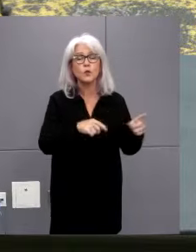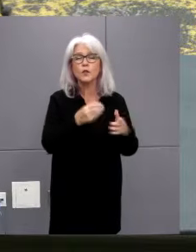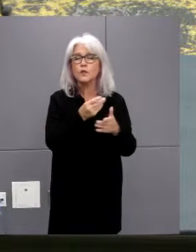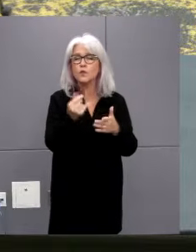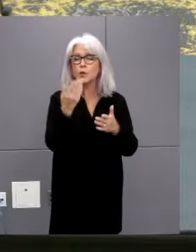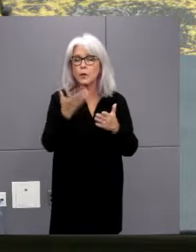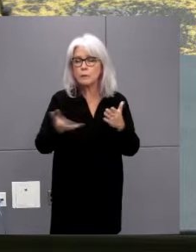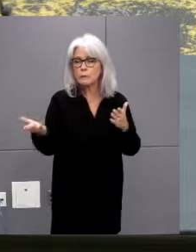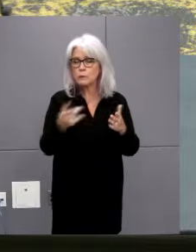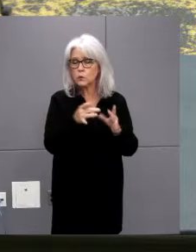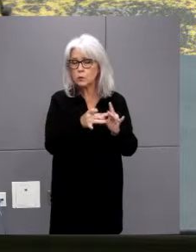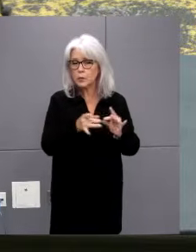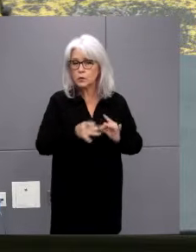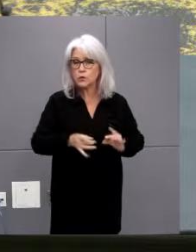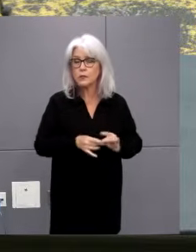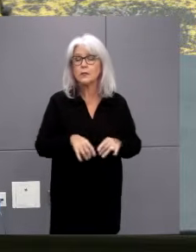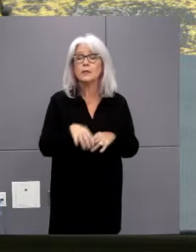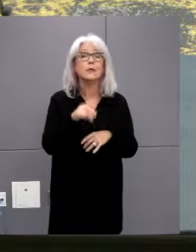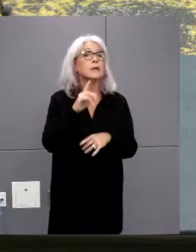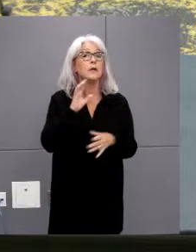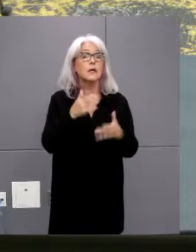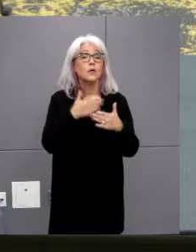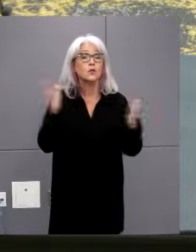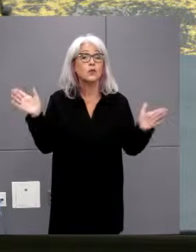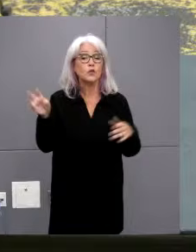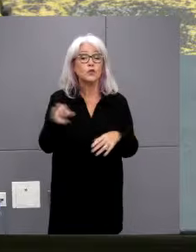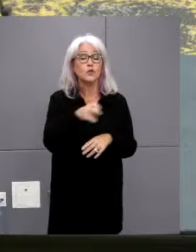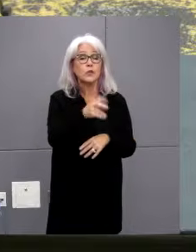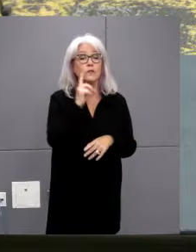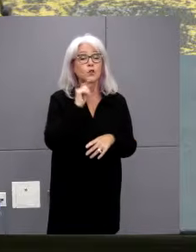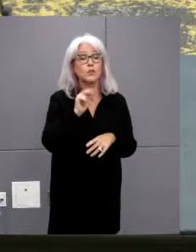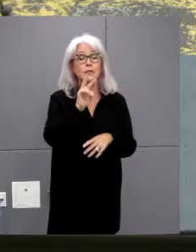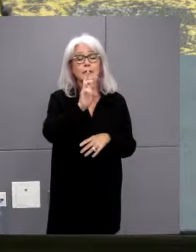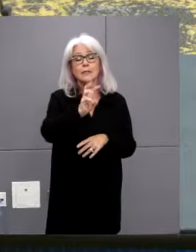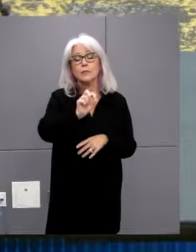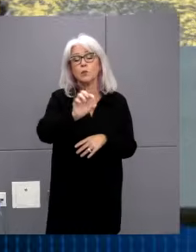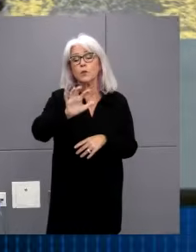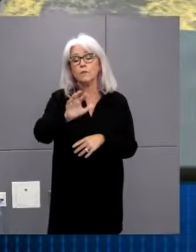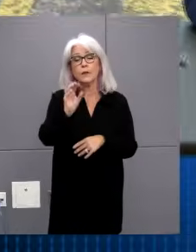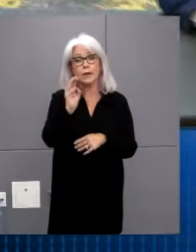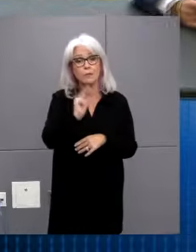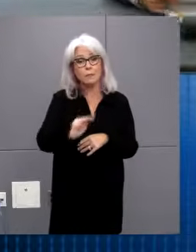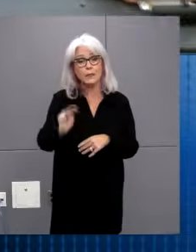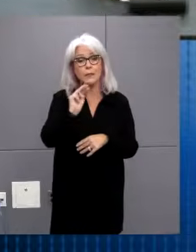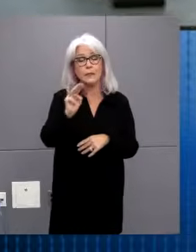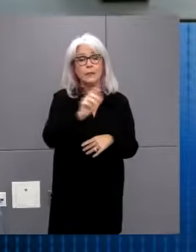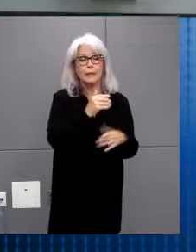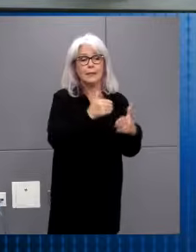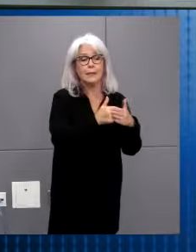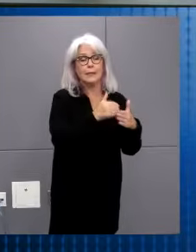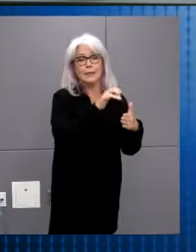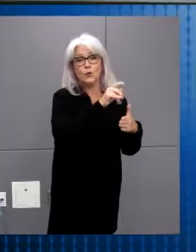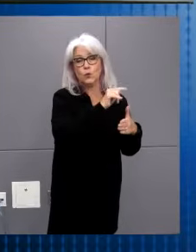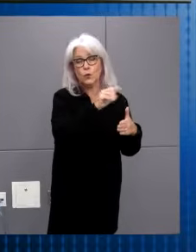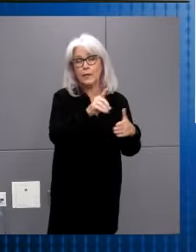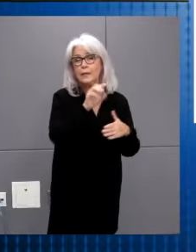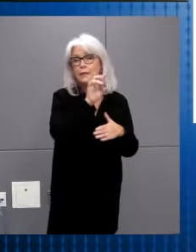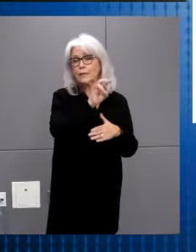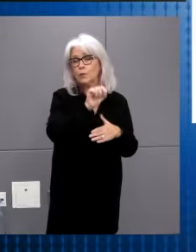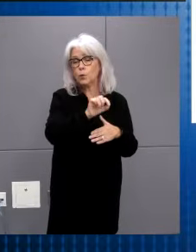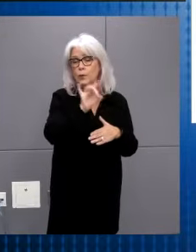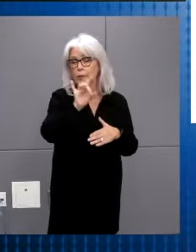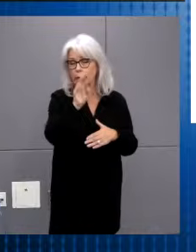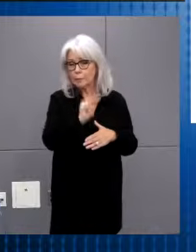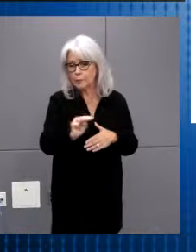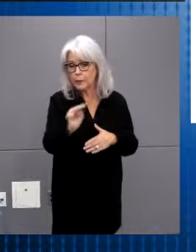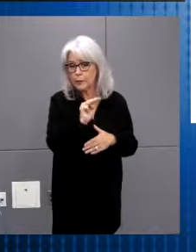of 2026, our total general fund revenues and transfers, $6.5 million. Year-to-date, $87.8 million. Total general fund